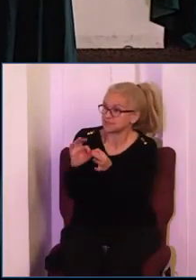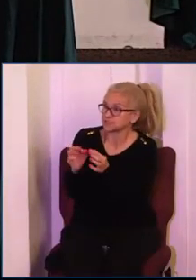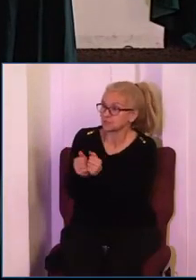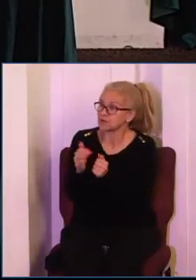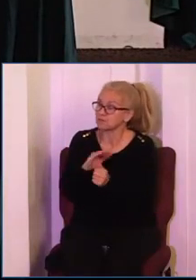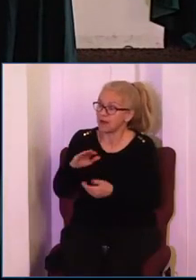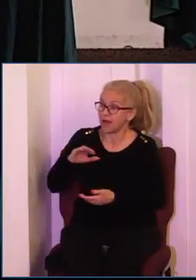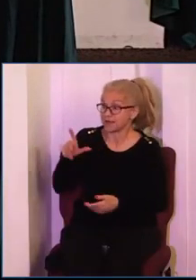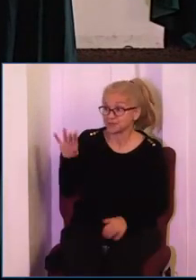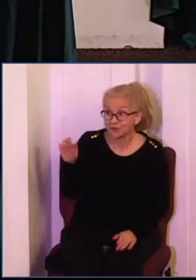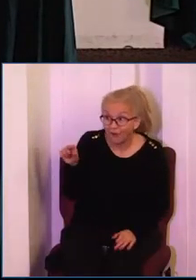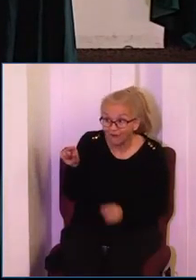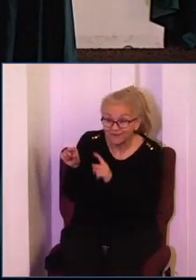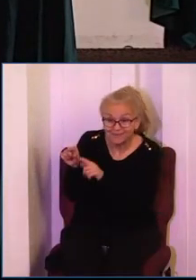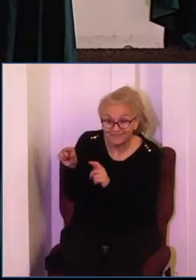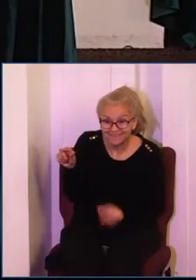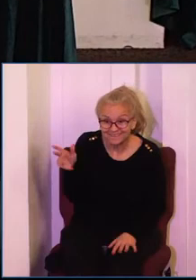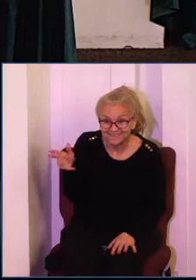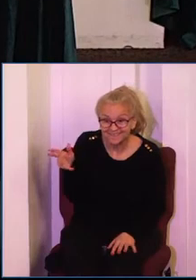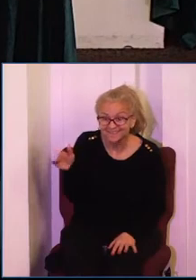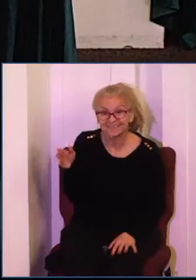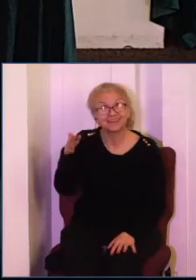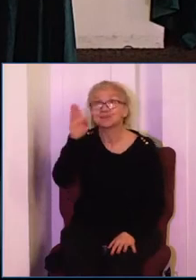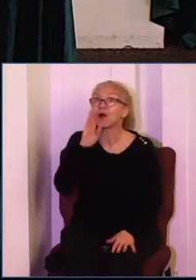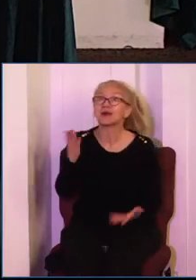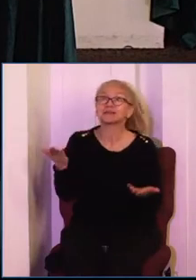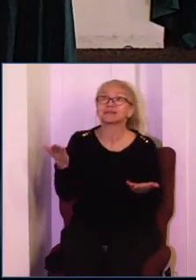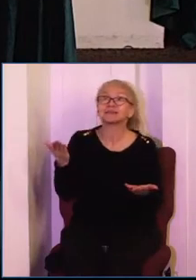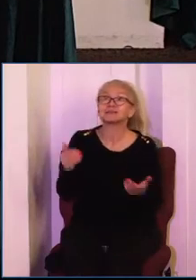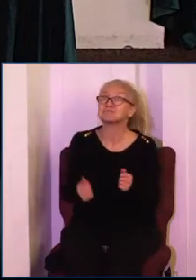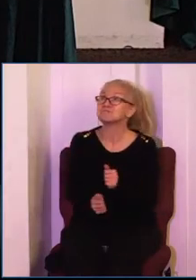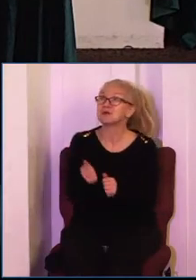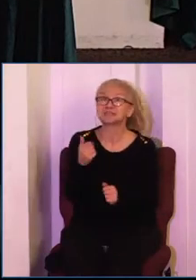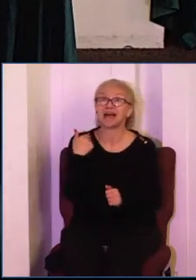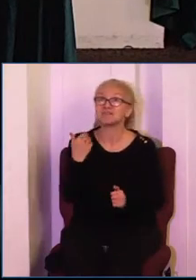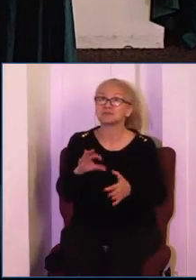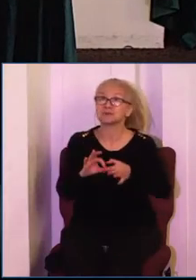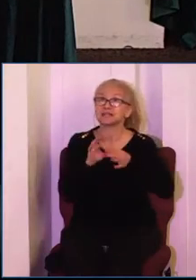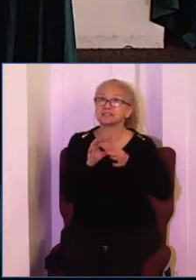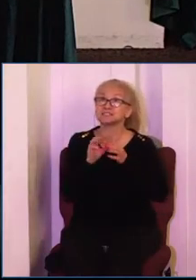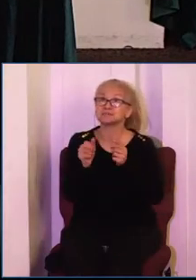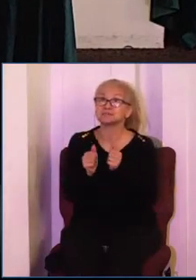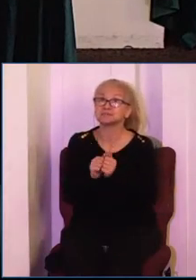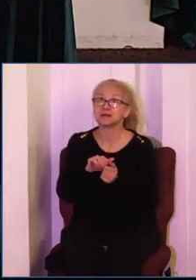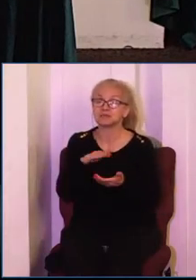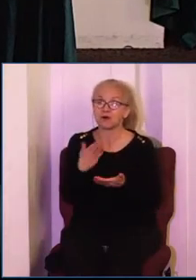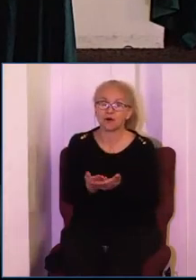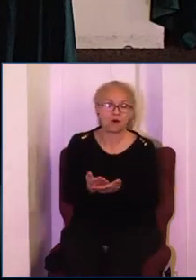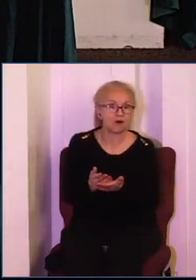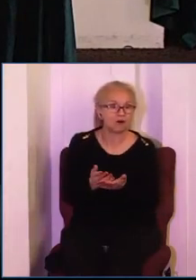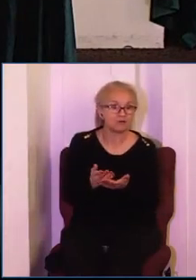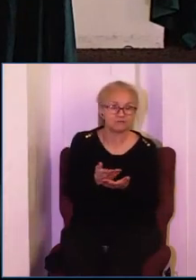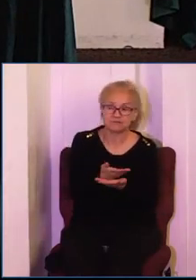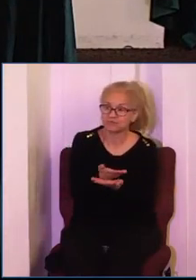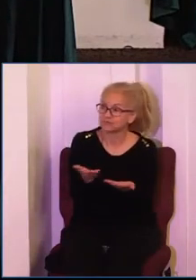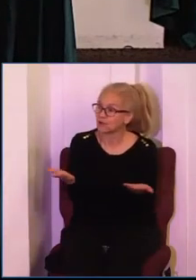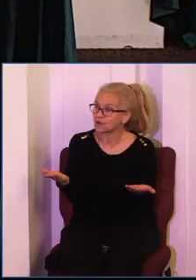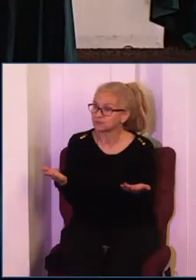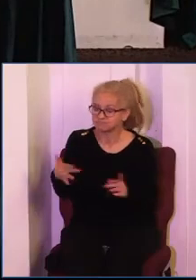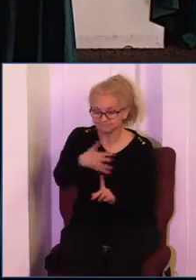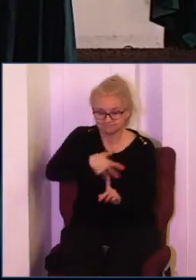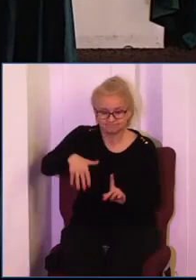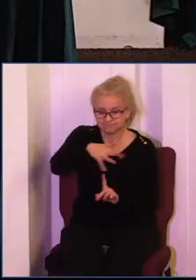my dog. And, God, most of all, I have a relationship with all of those around